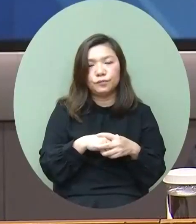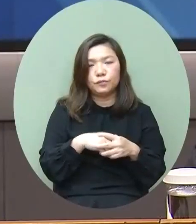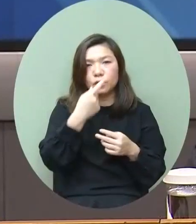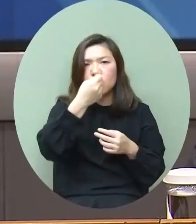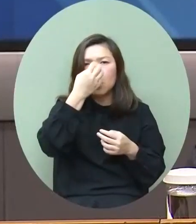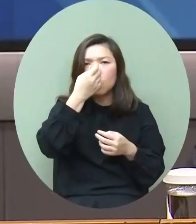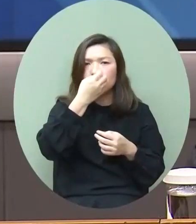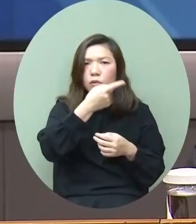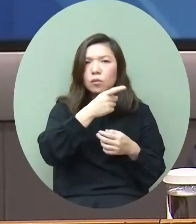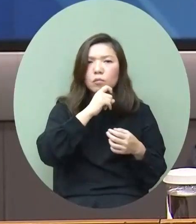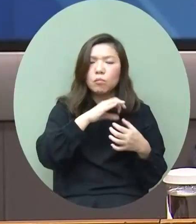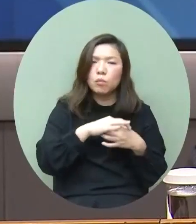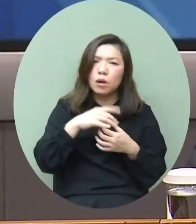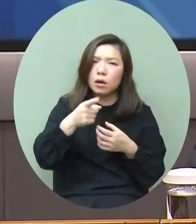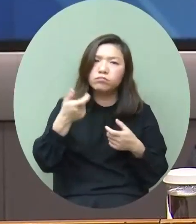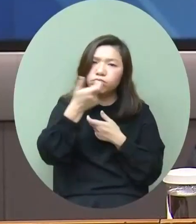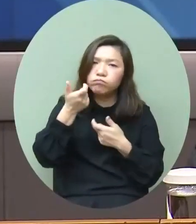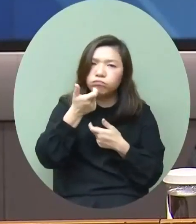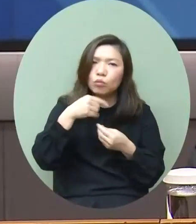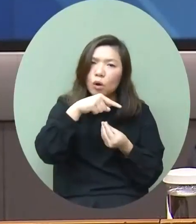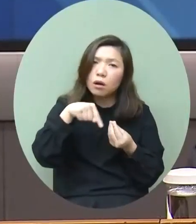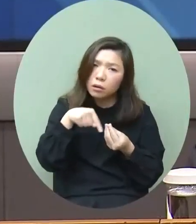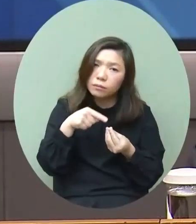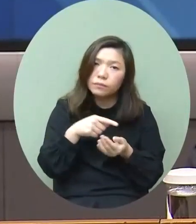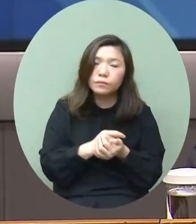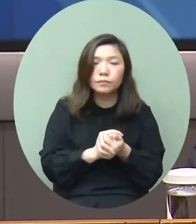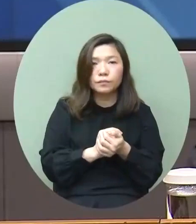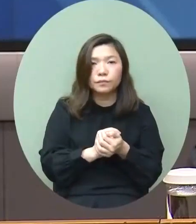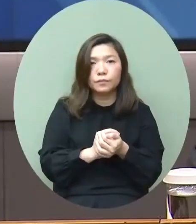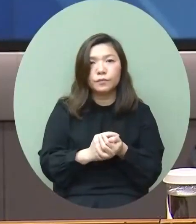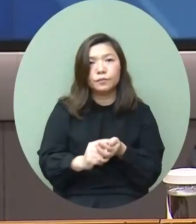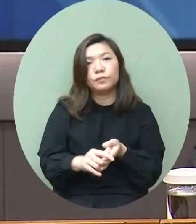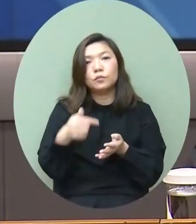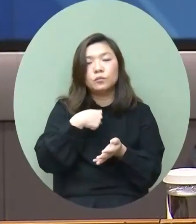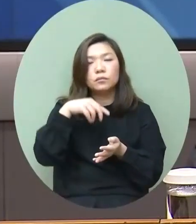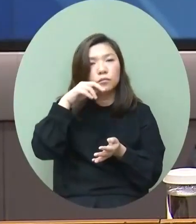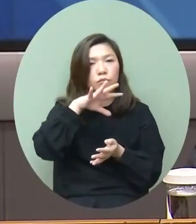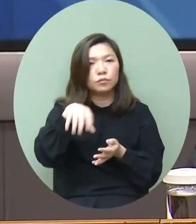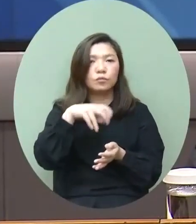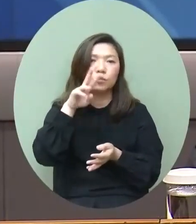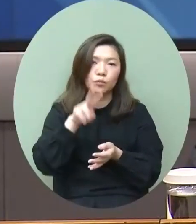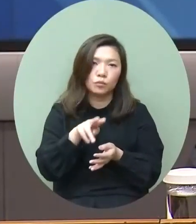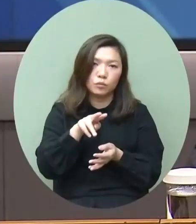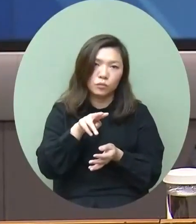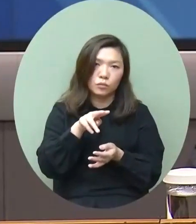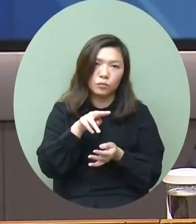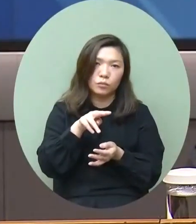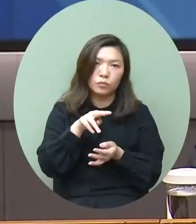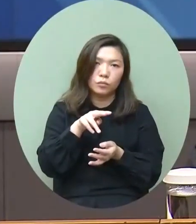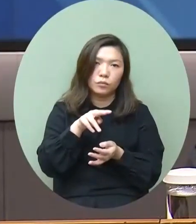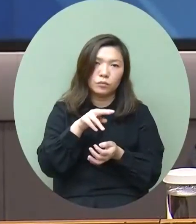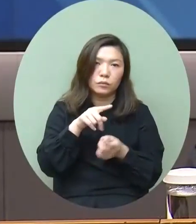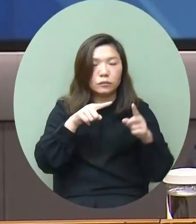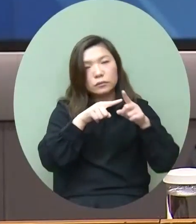at the place where people or companies try to locate their business definitely opportunities and talent are the key and on that count